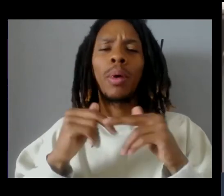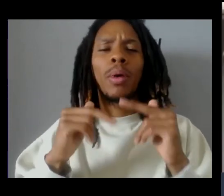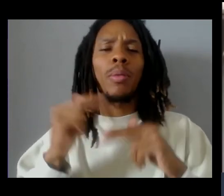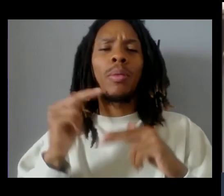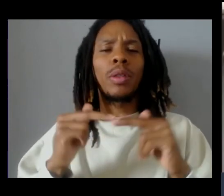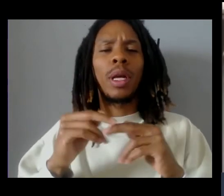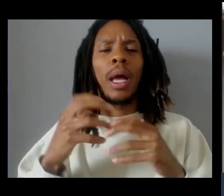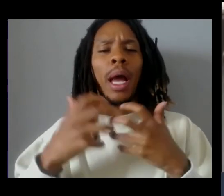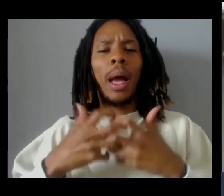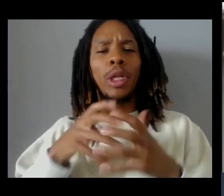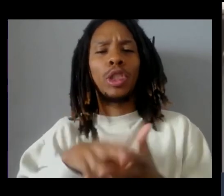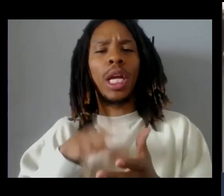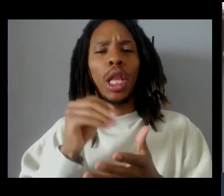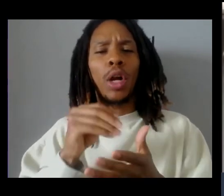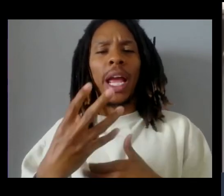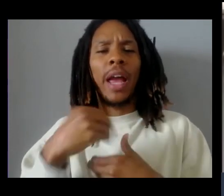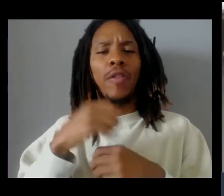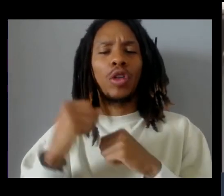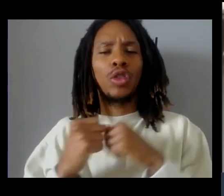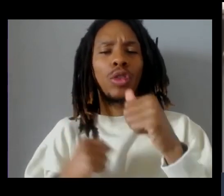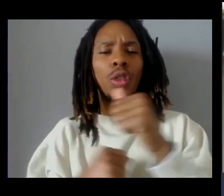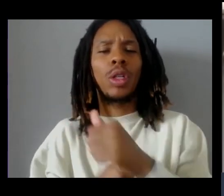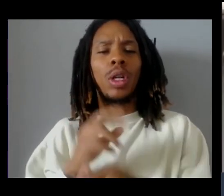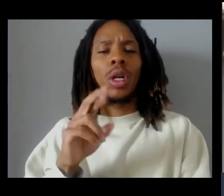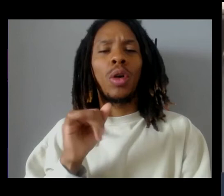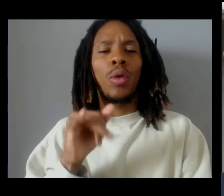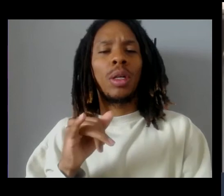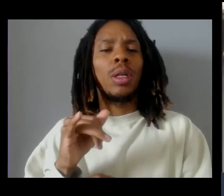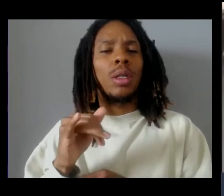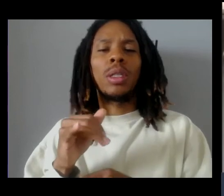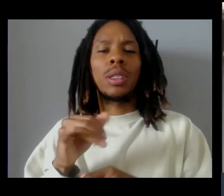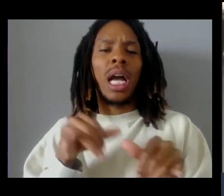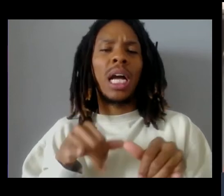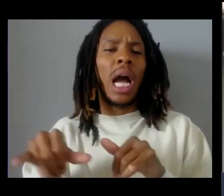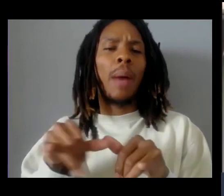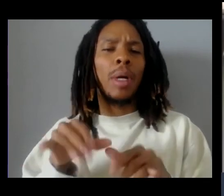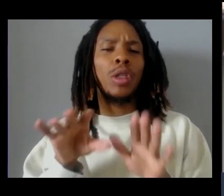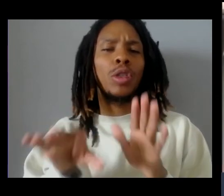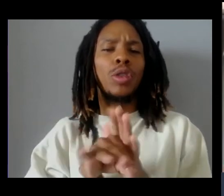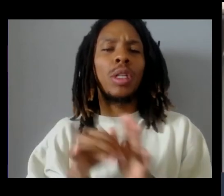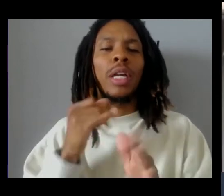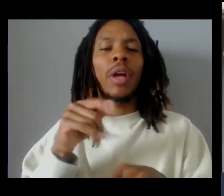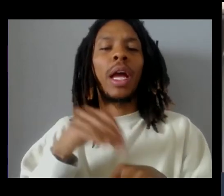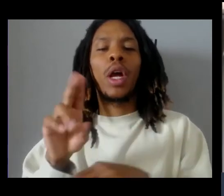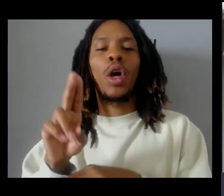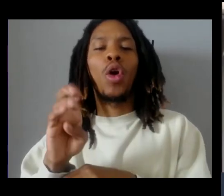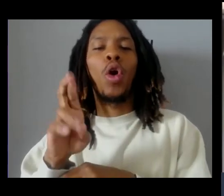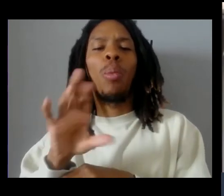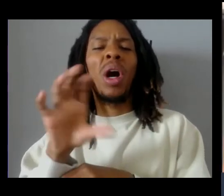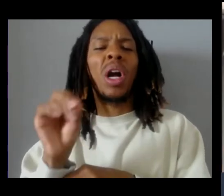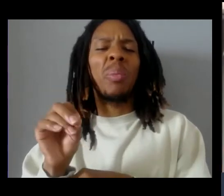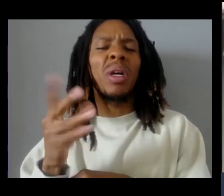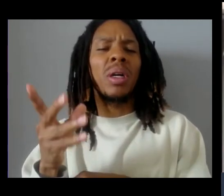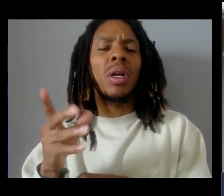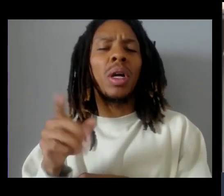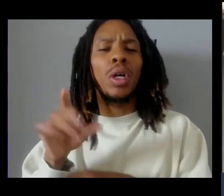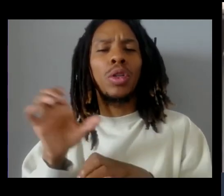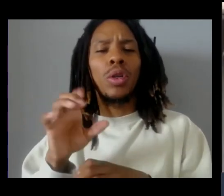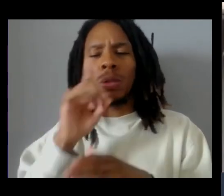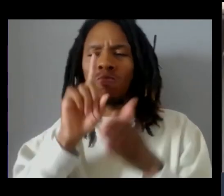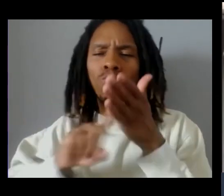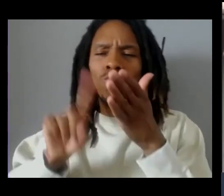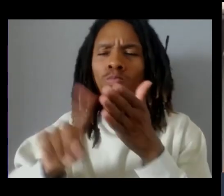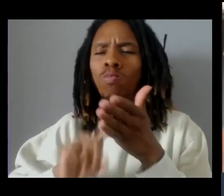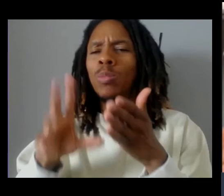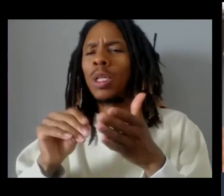infrastructure. Ray is an increasingly common choice there. So if you're at Uber, right, you're doing your deep learning training,